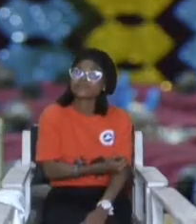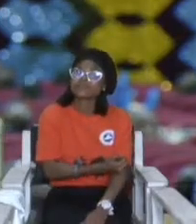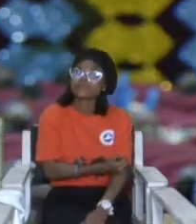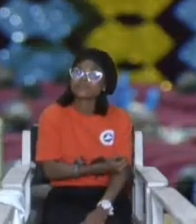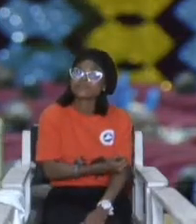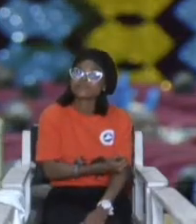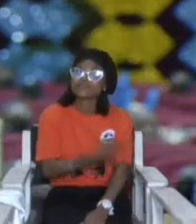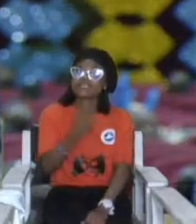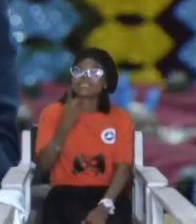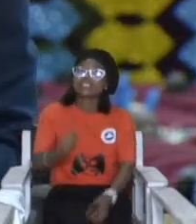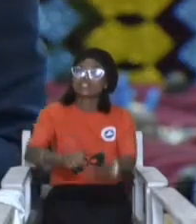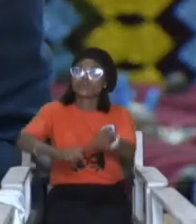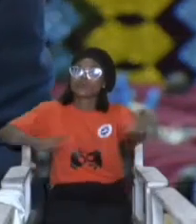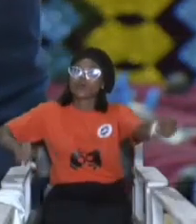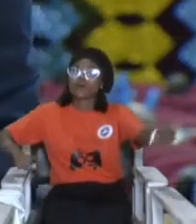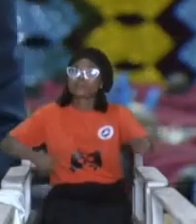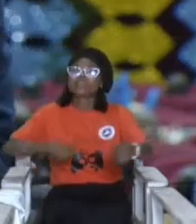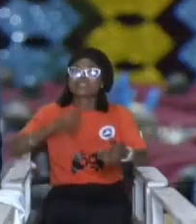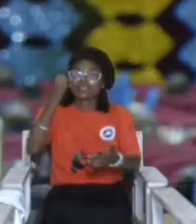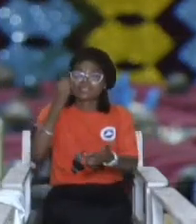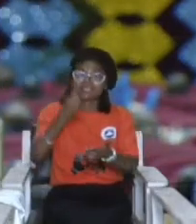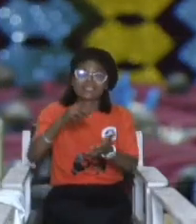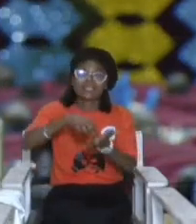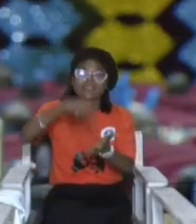I said the rod stands for authority.